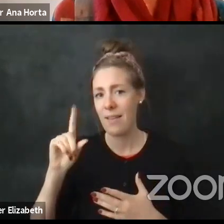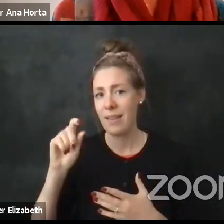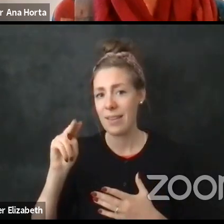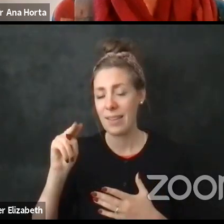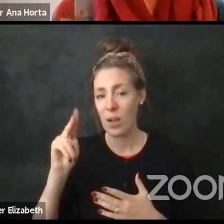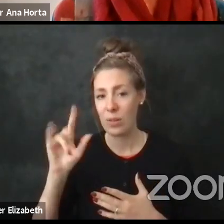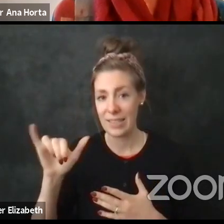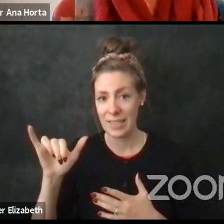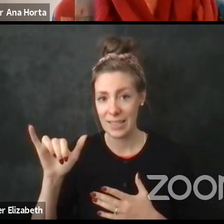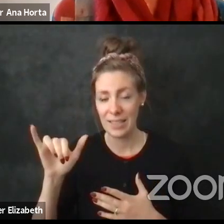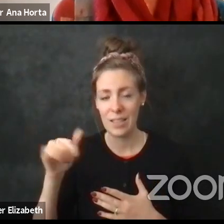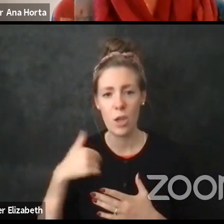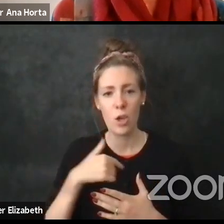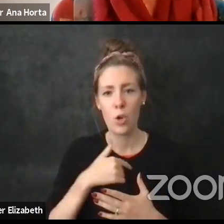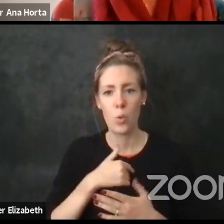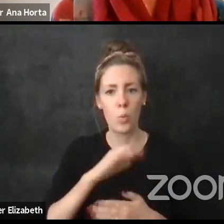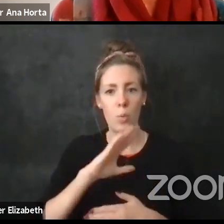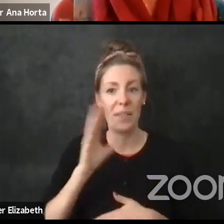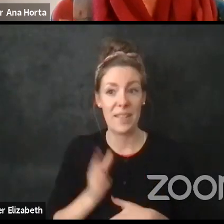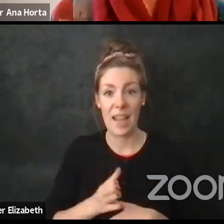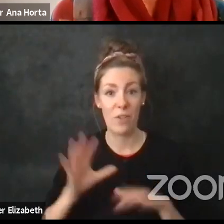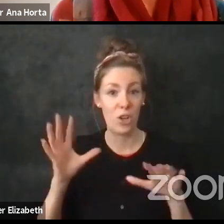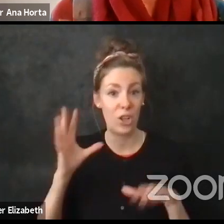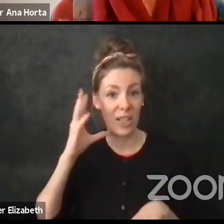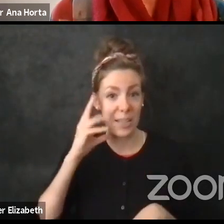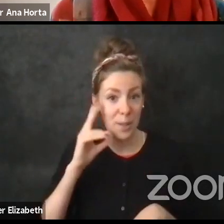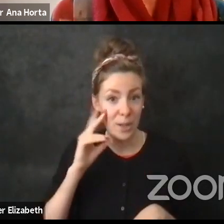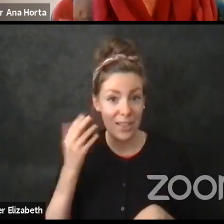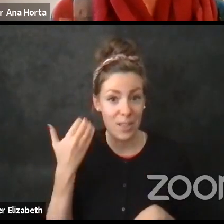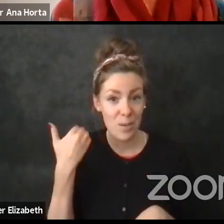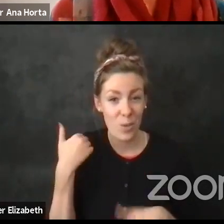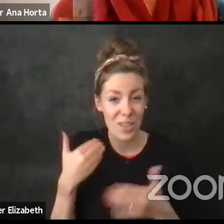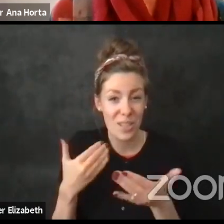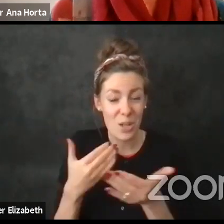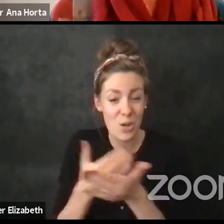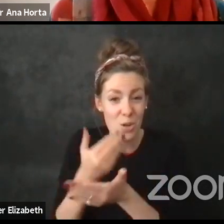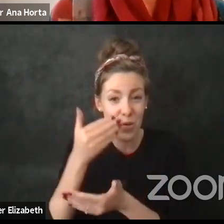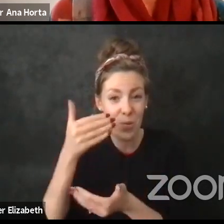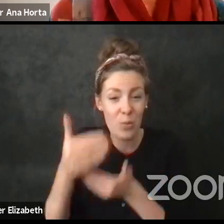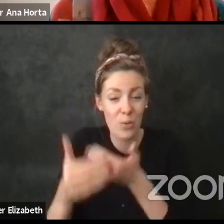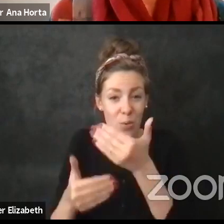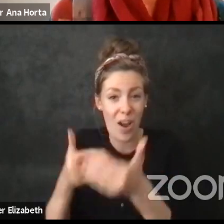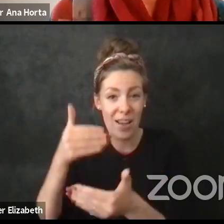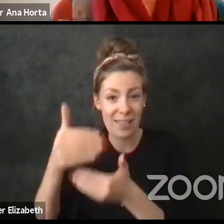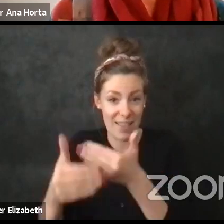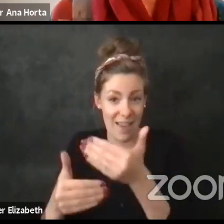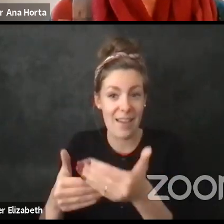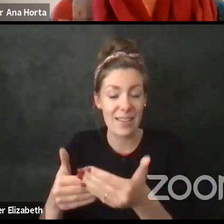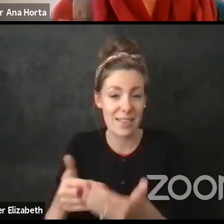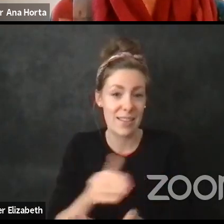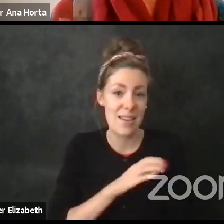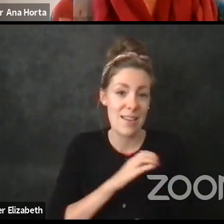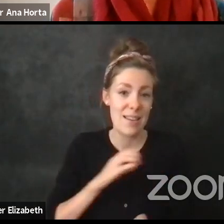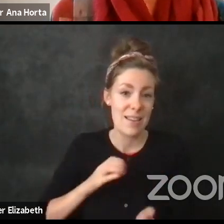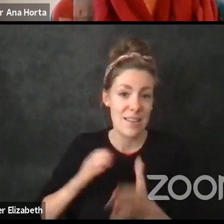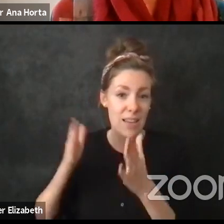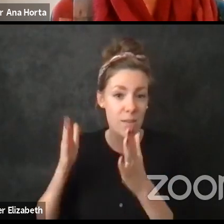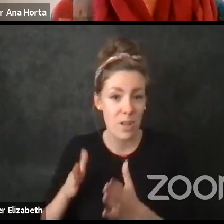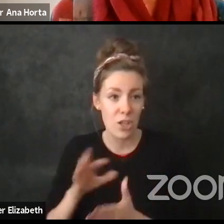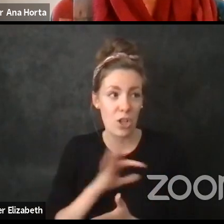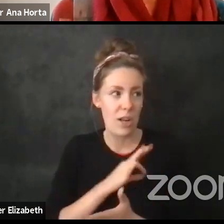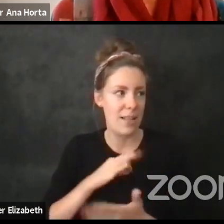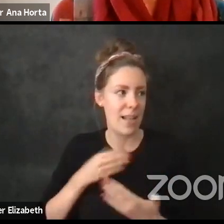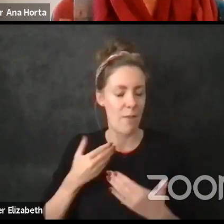we've never undergone this before. This is a new process. Commissioners and staff are new to